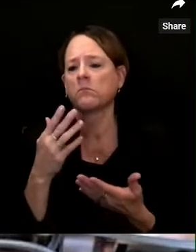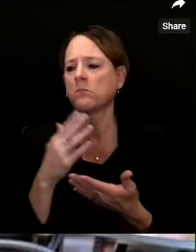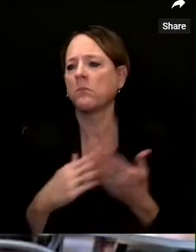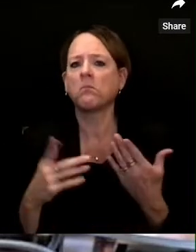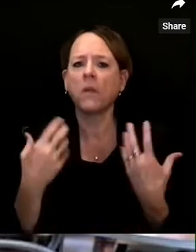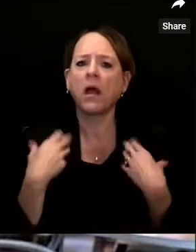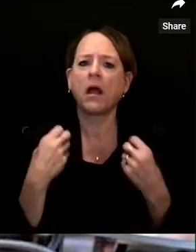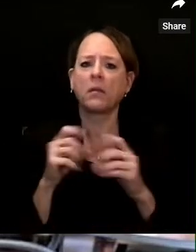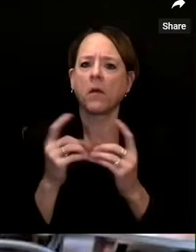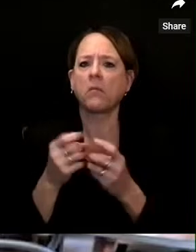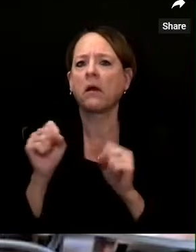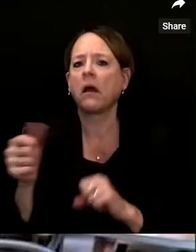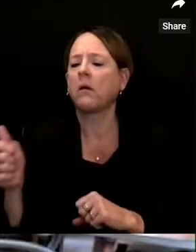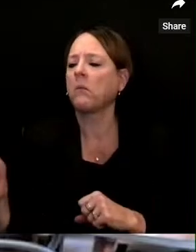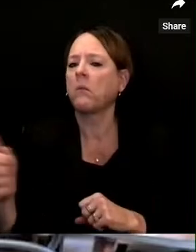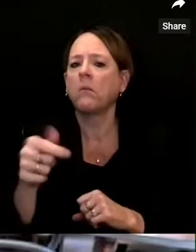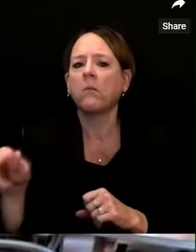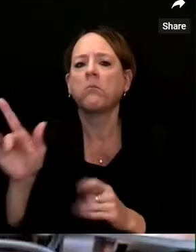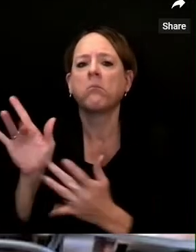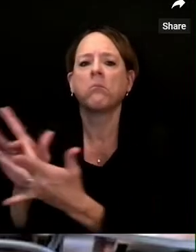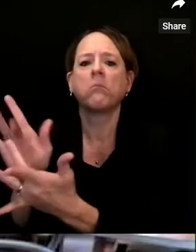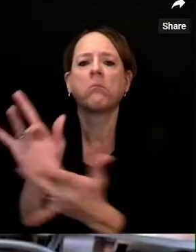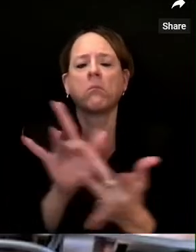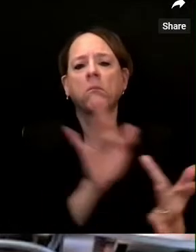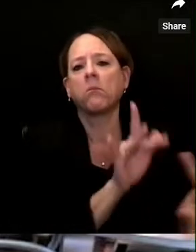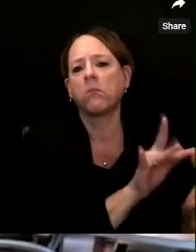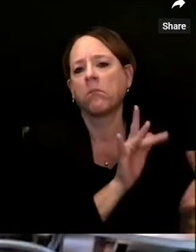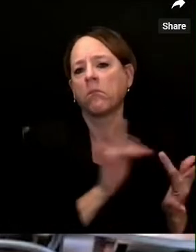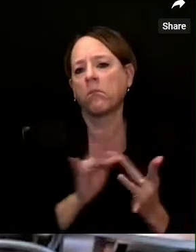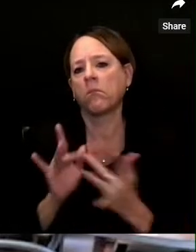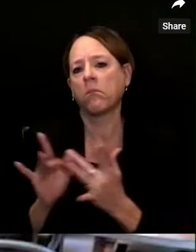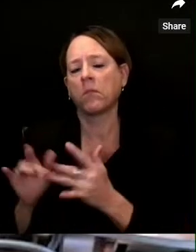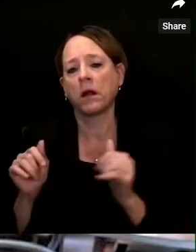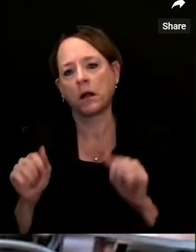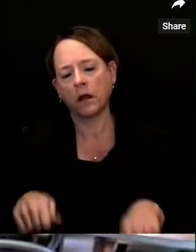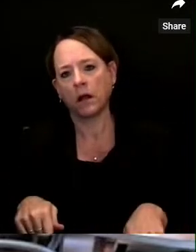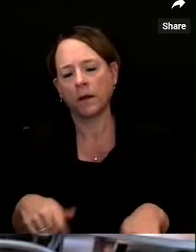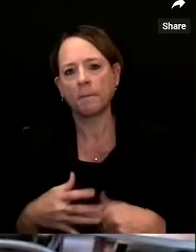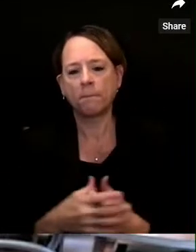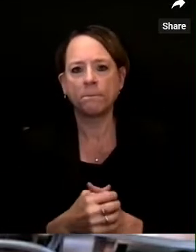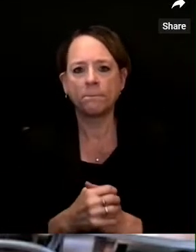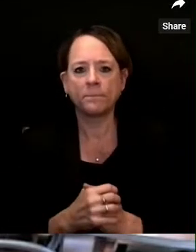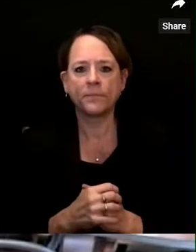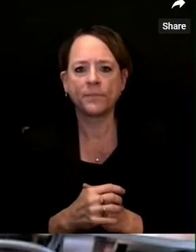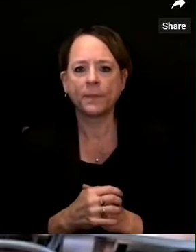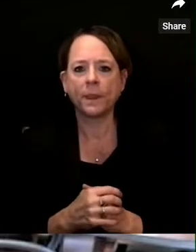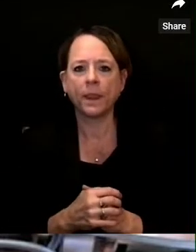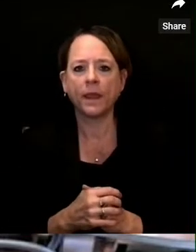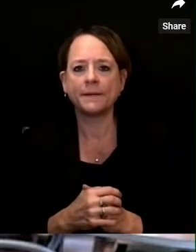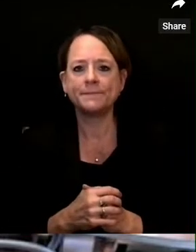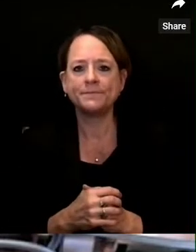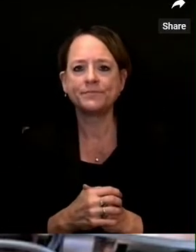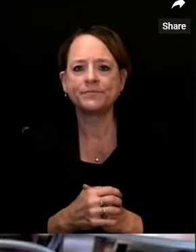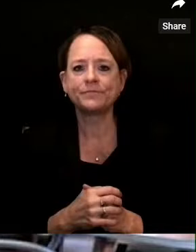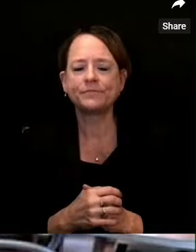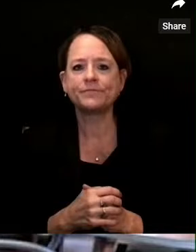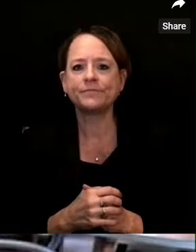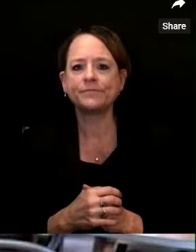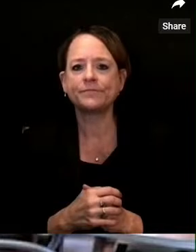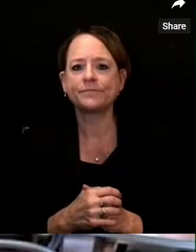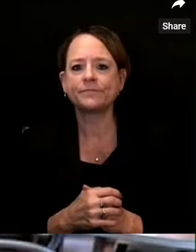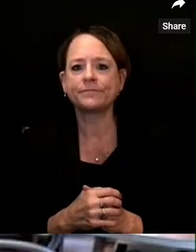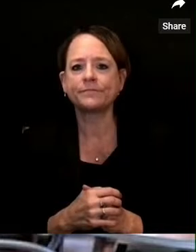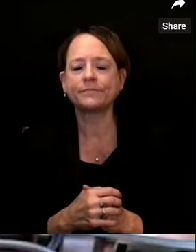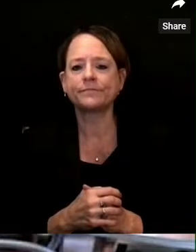in partnership with local public health to get contact tracing done. So the long and the short of it is that